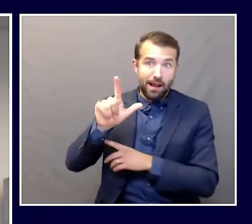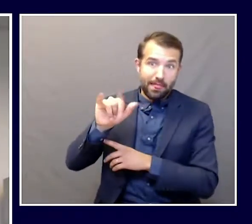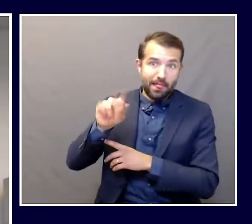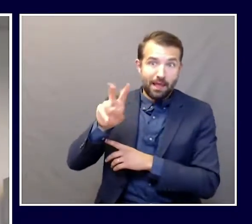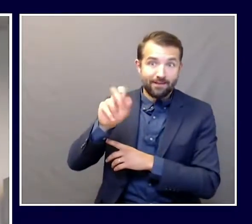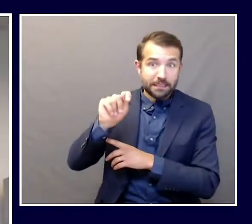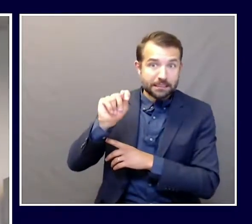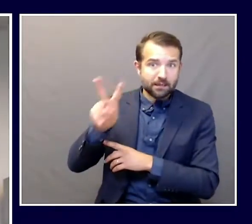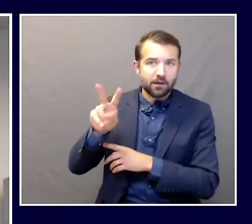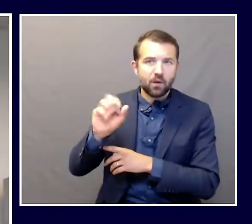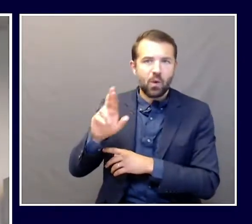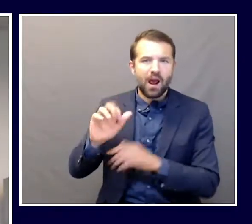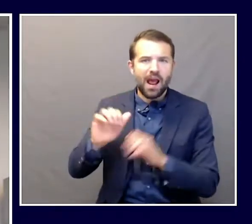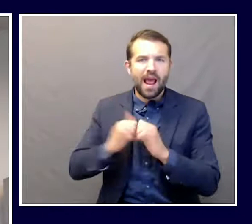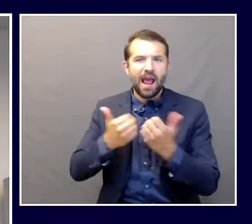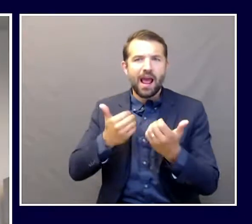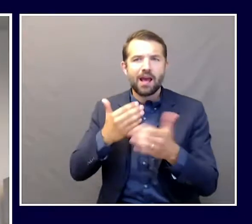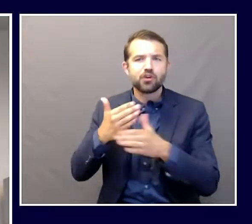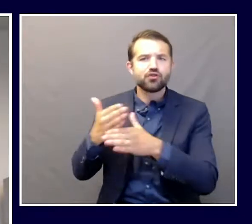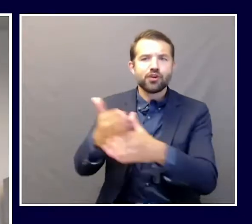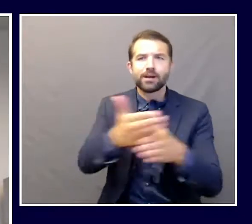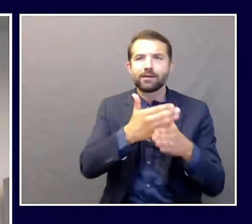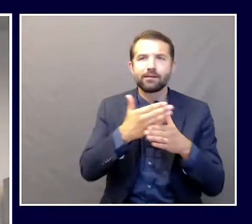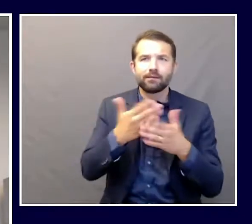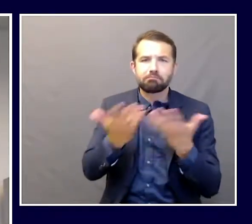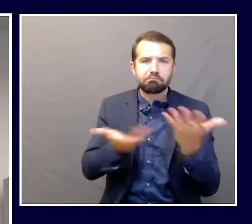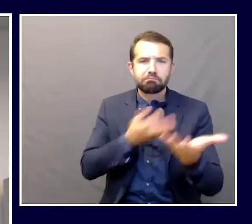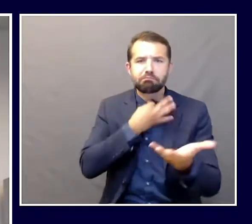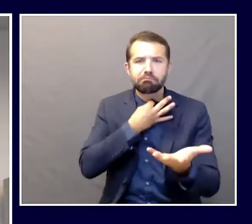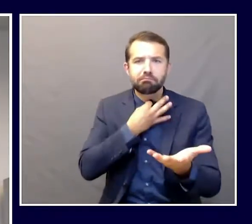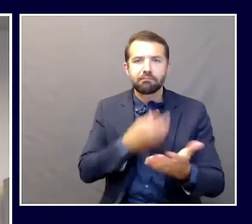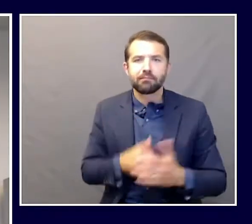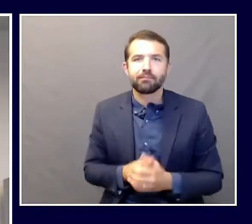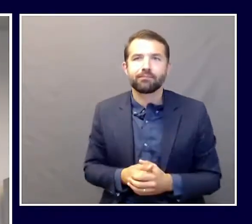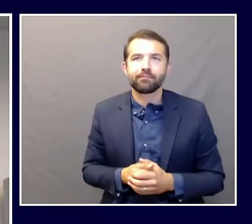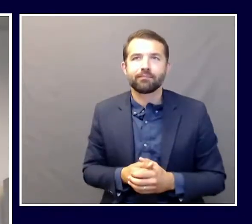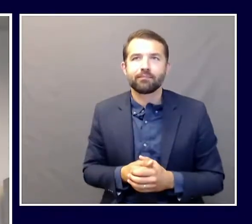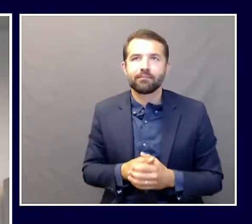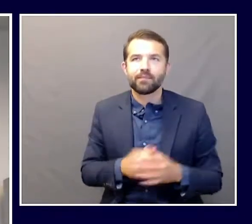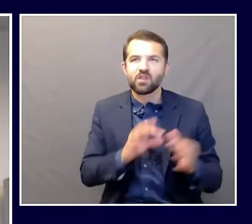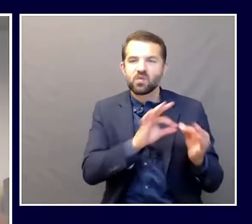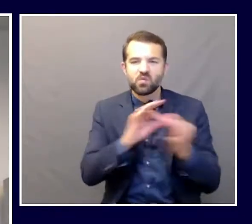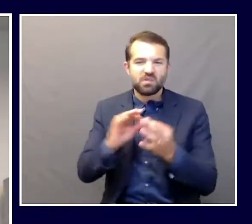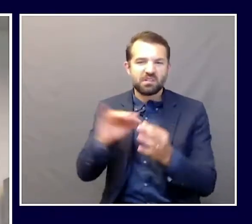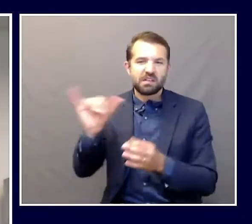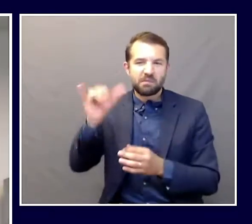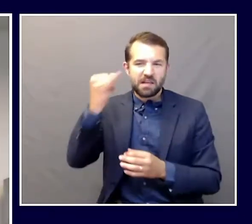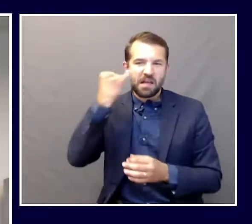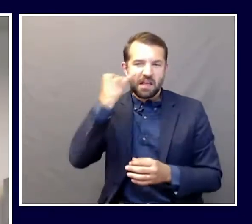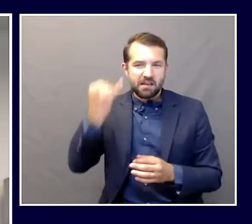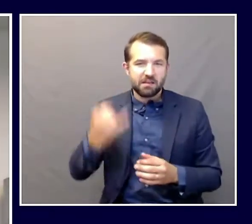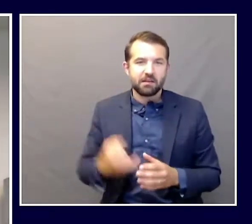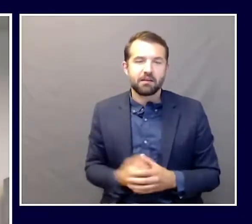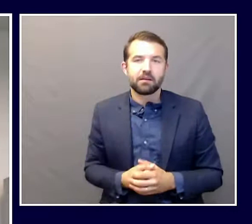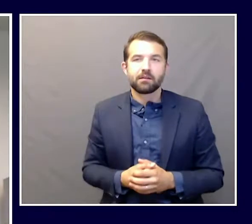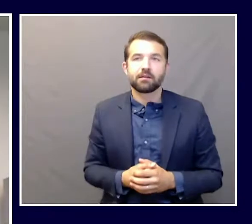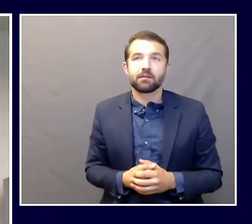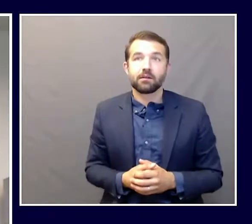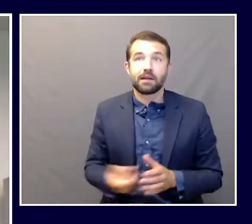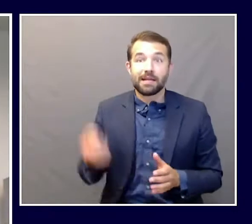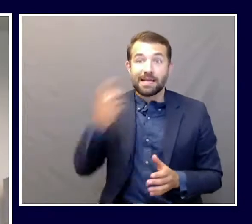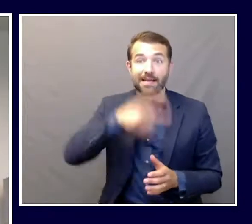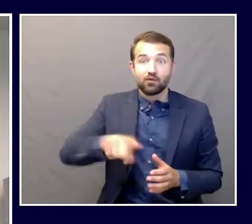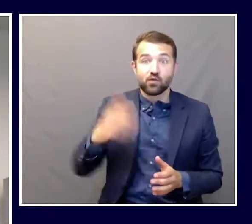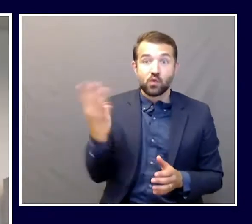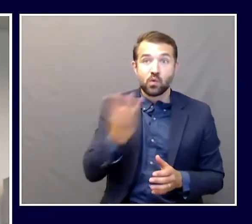it's the Megabucks or something like that? And also after next Wednesday, when the state of emergency ends, are we still going to